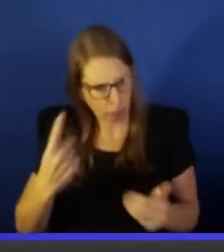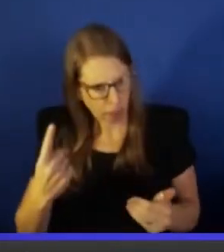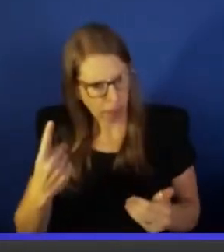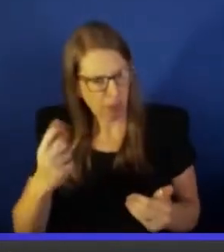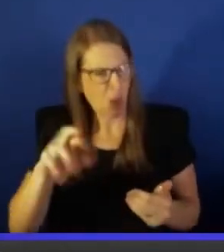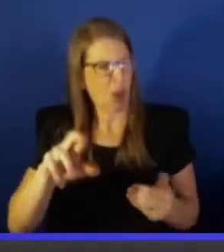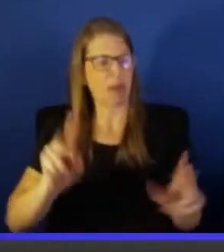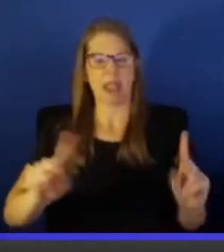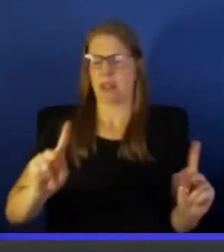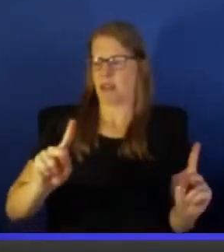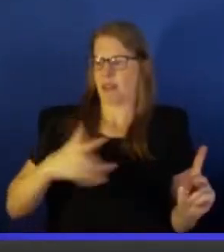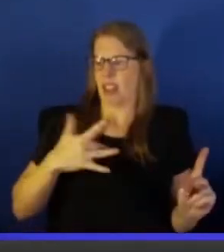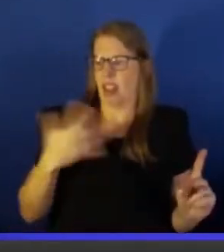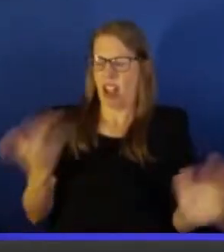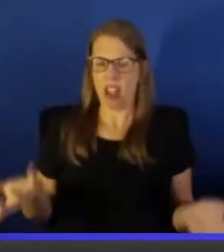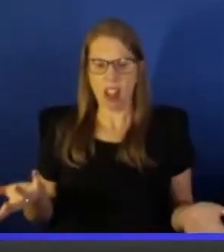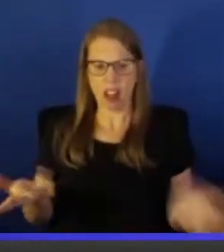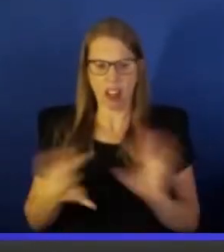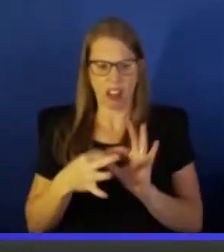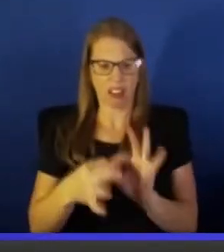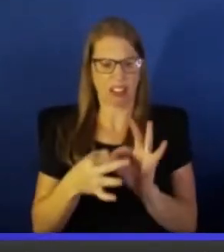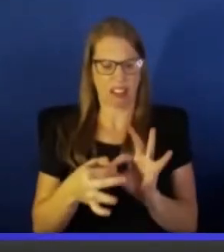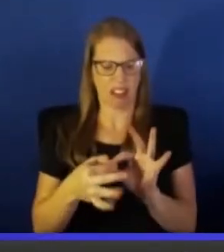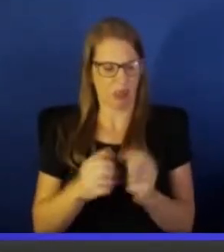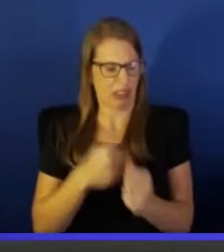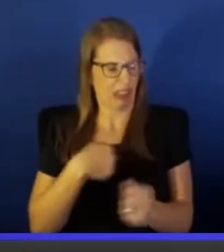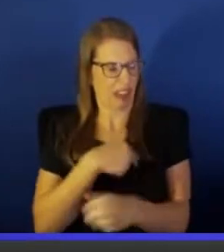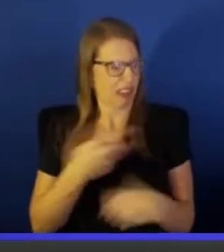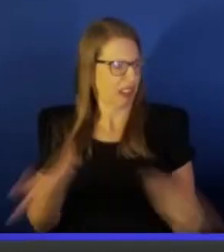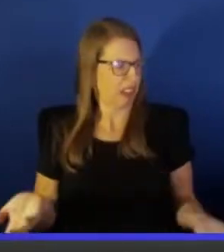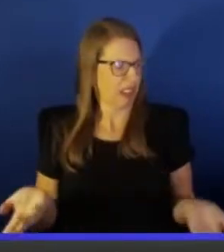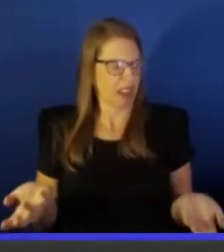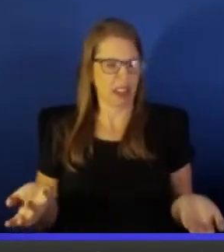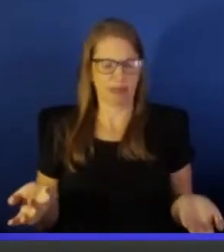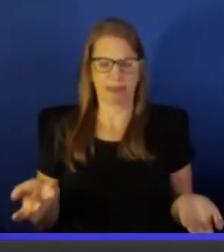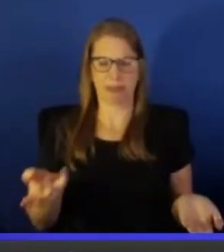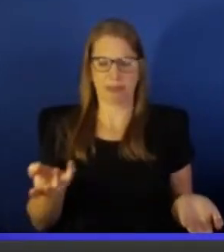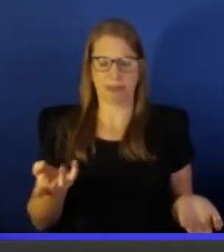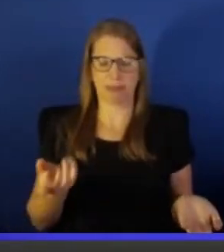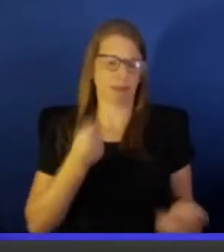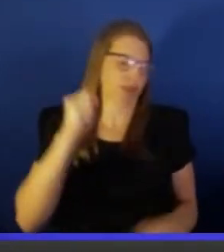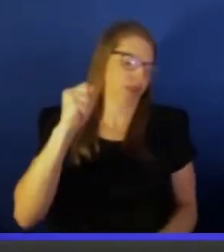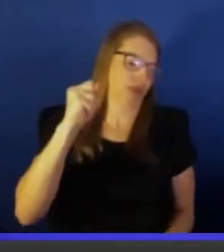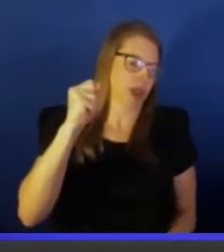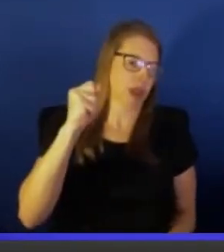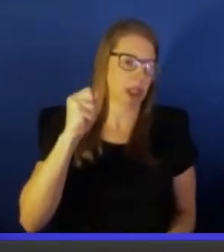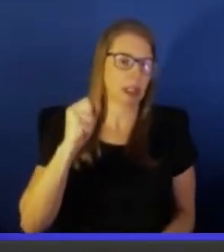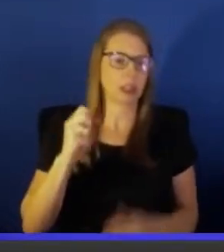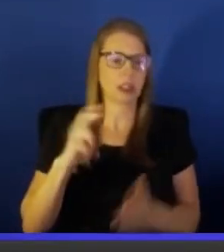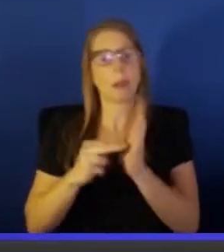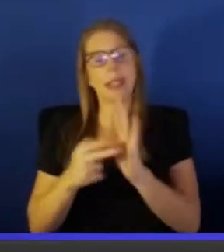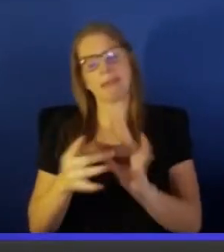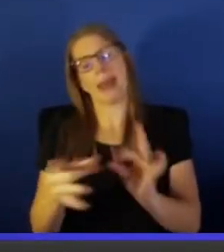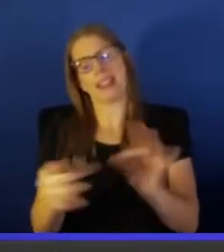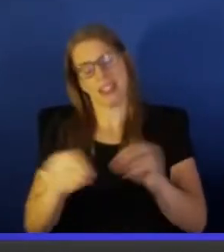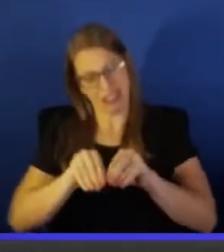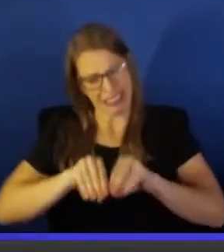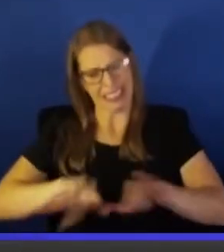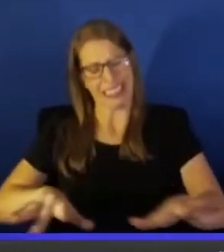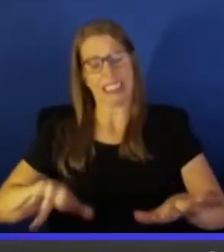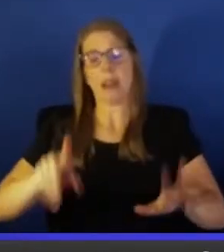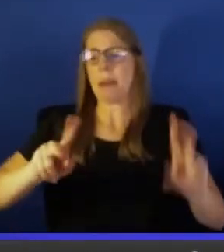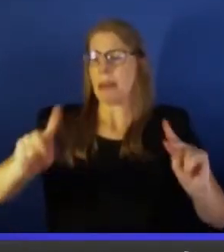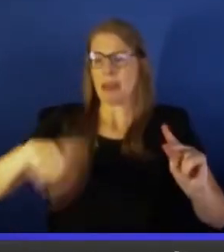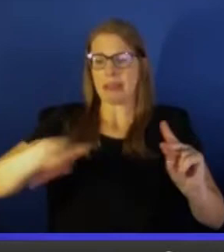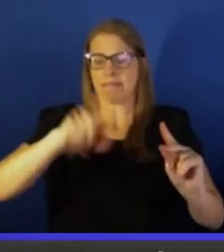like they don't have much of a connection to us in general, it becomes that much harder for us to get our messaging out clearly and